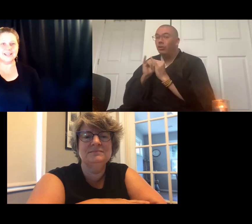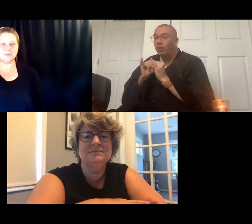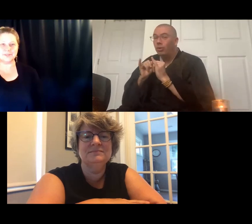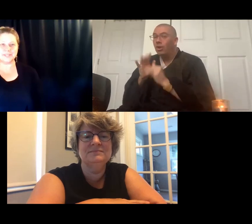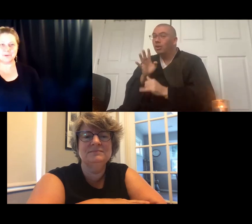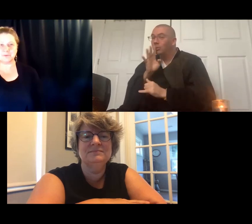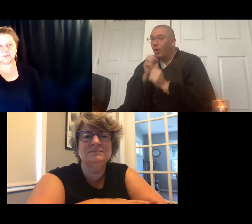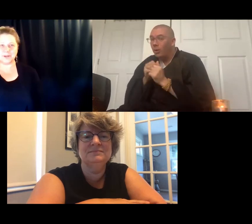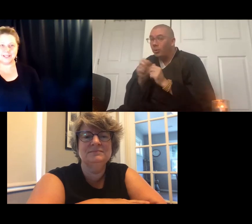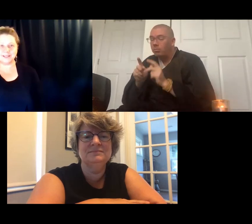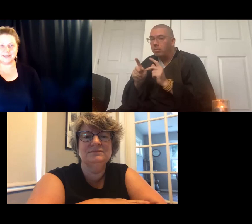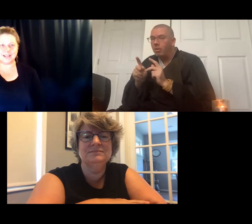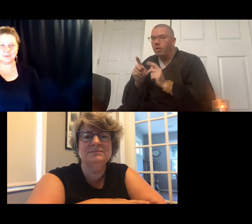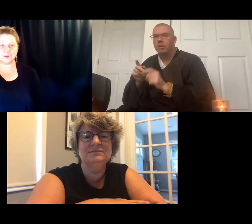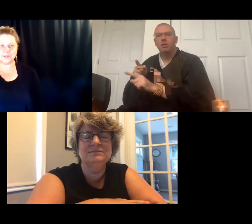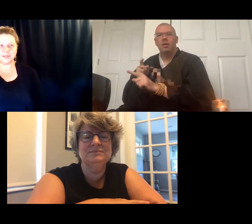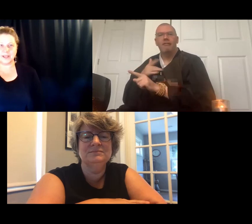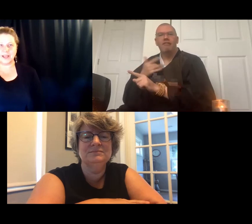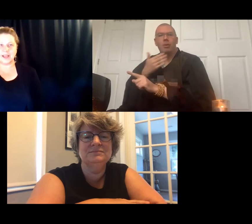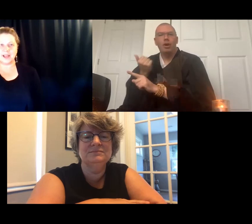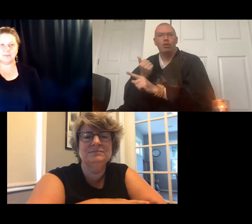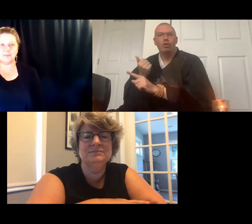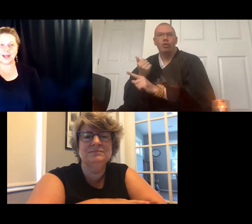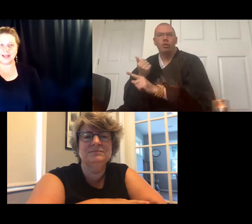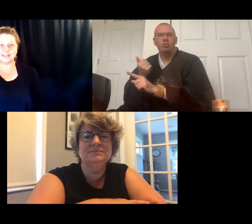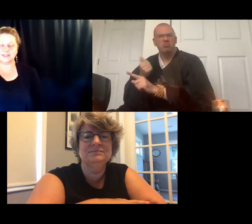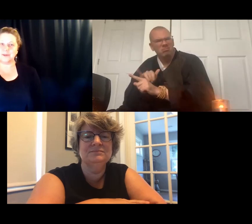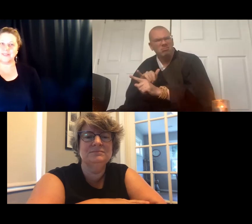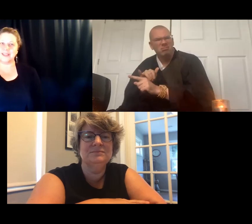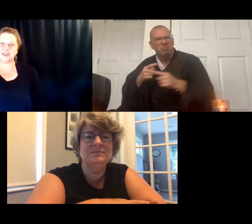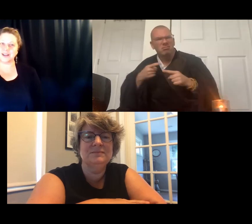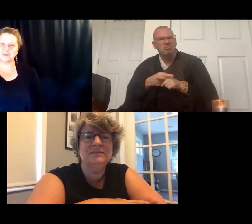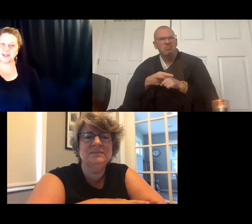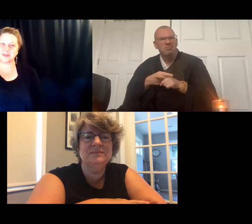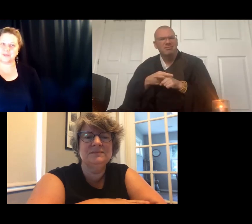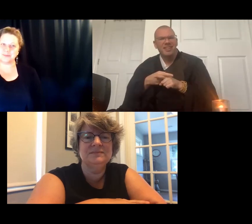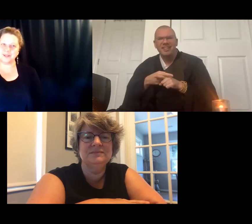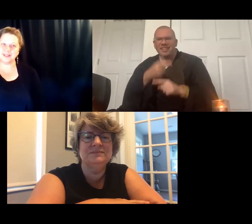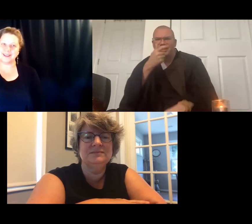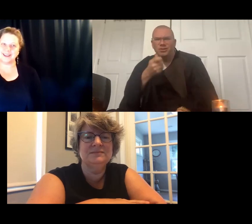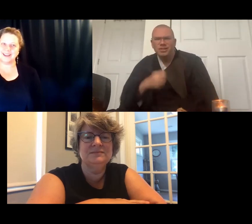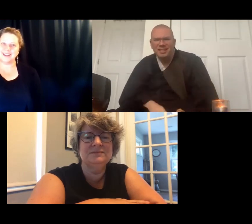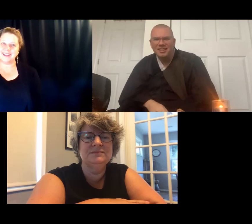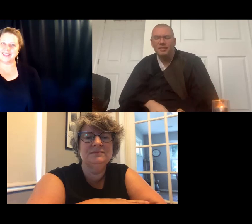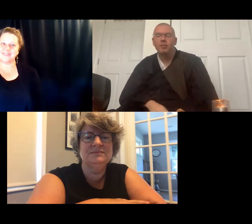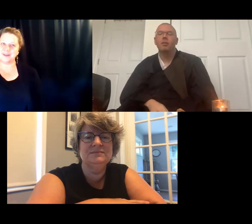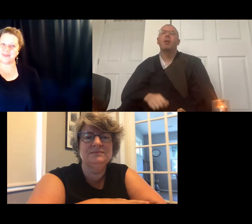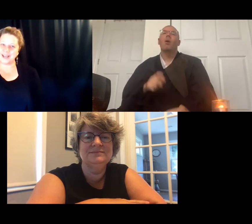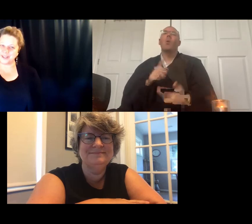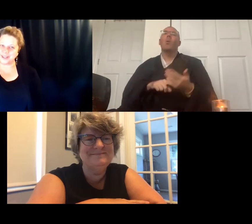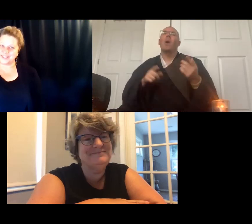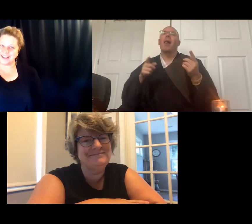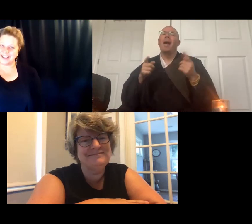the numbers they were reporting got worse. But when they talked with other people, they